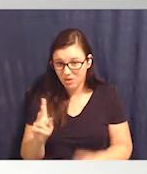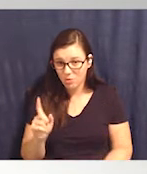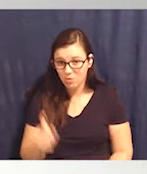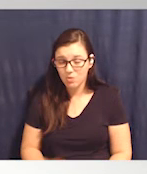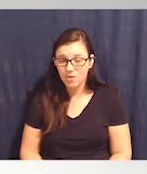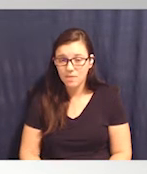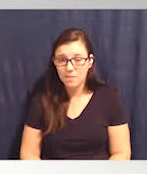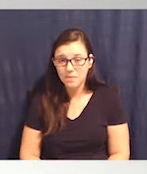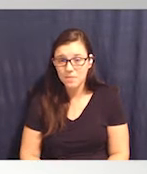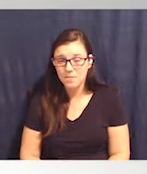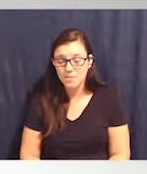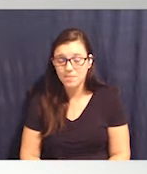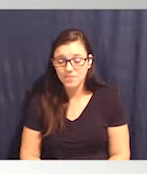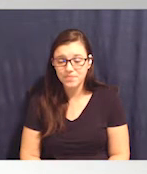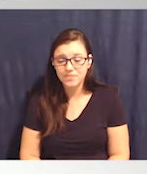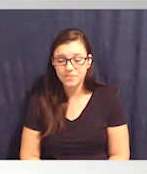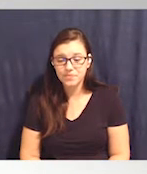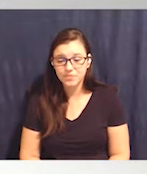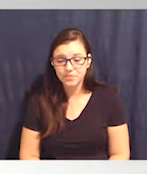Would you?